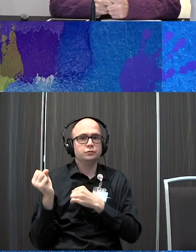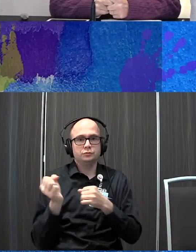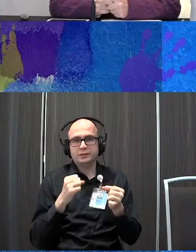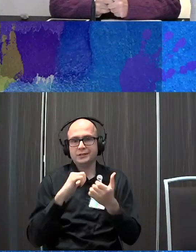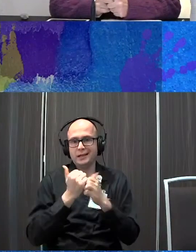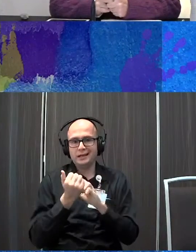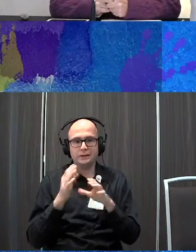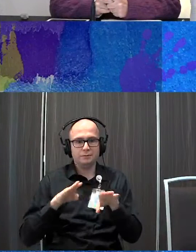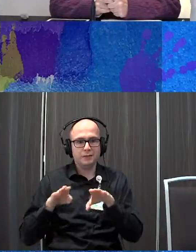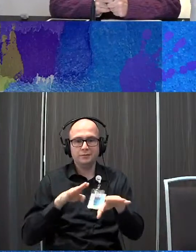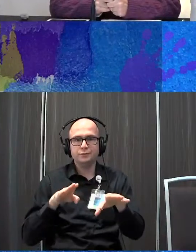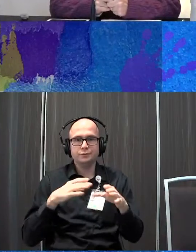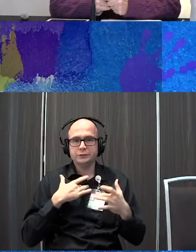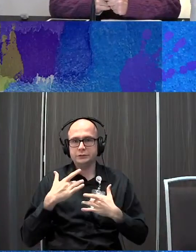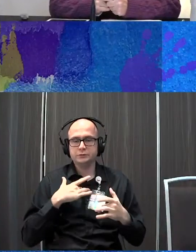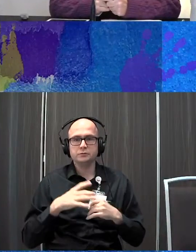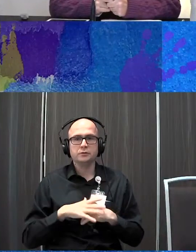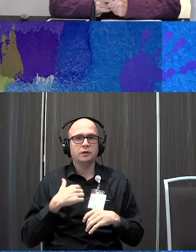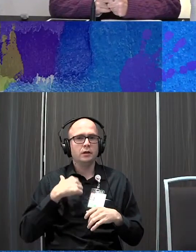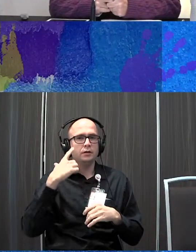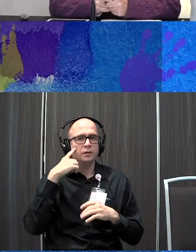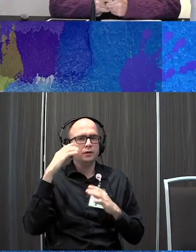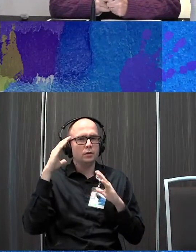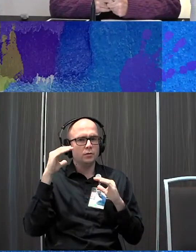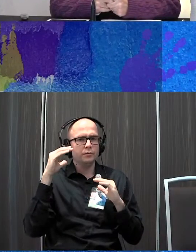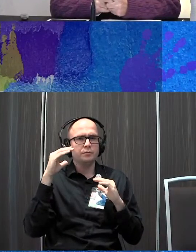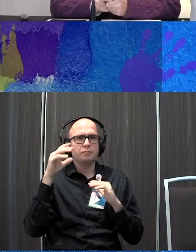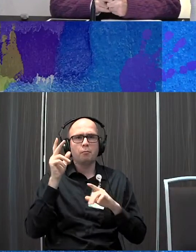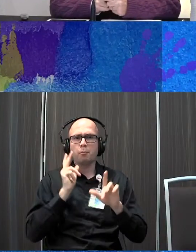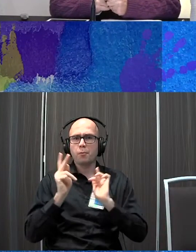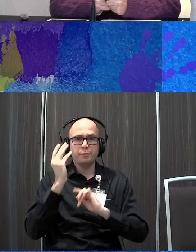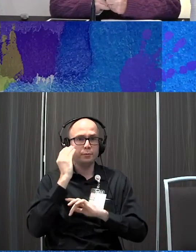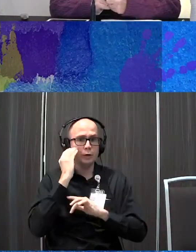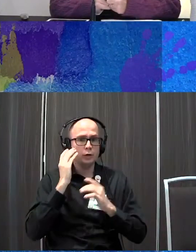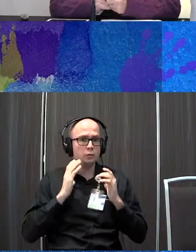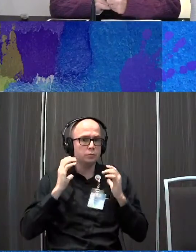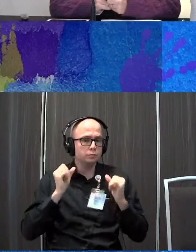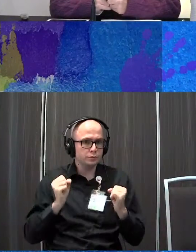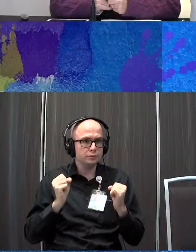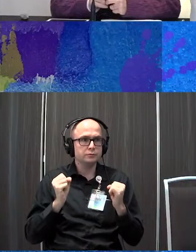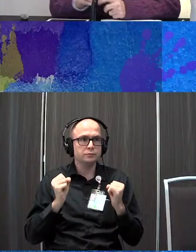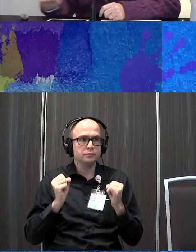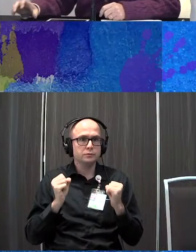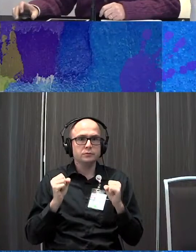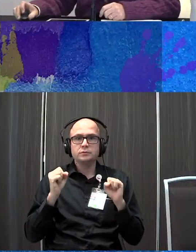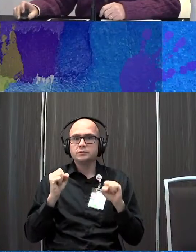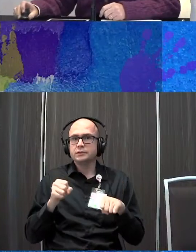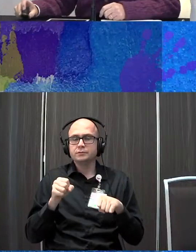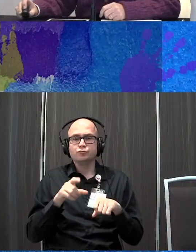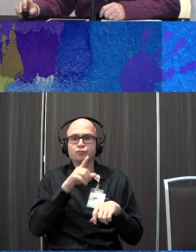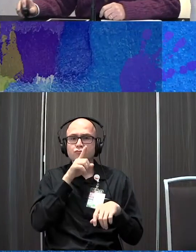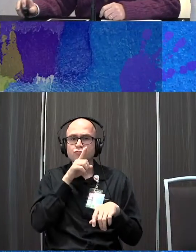address behavioral concerns. And I think hopefully what you'll see is these are folks who know Charge and can give some really